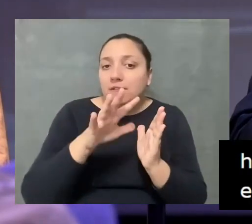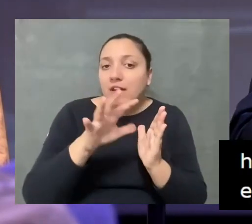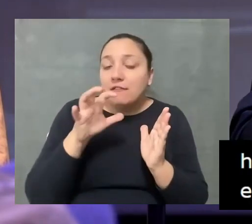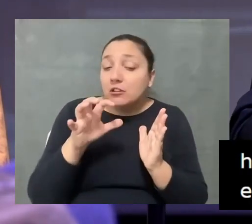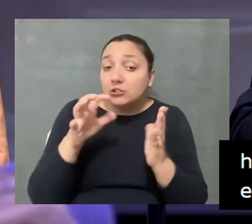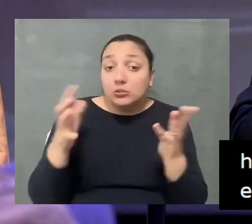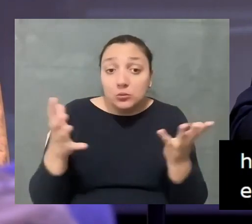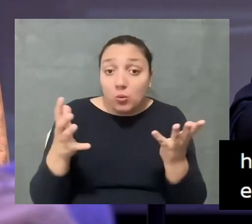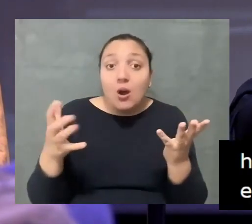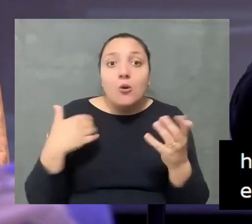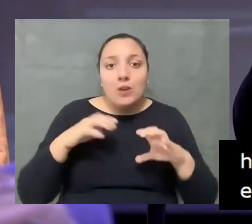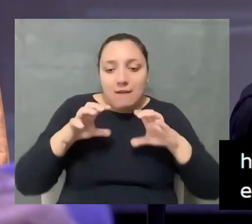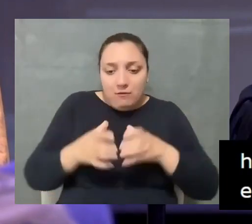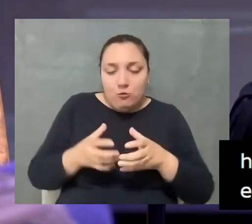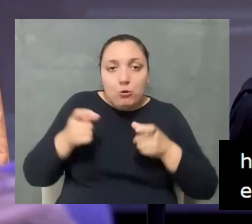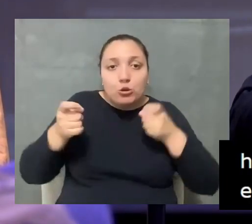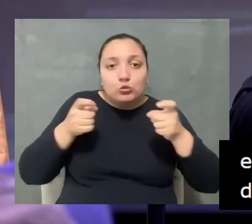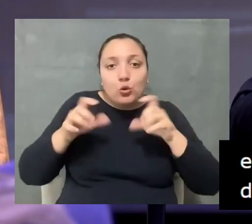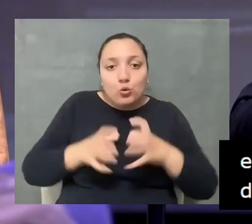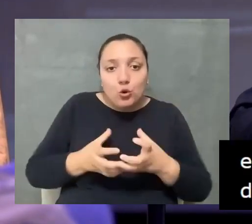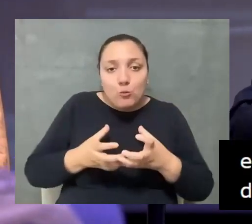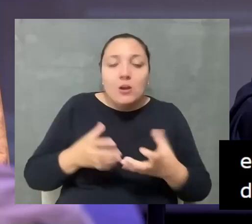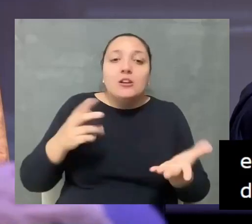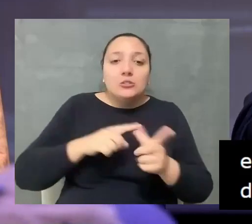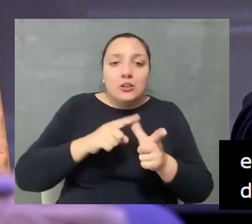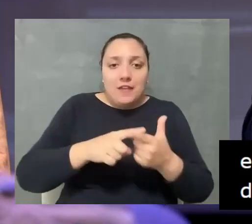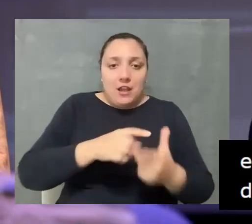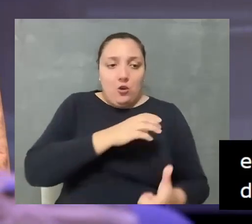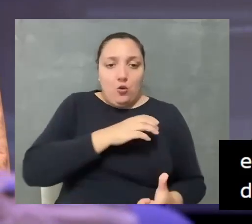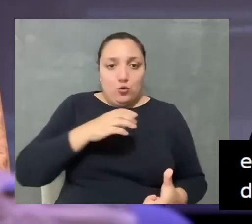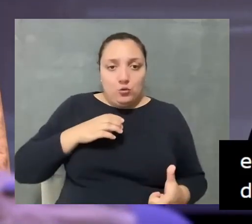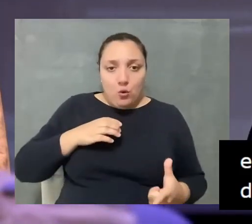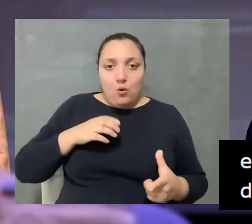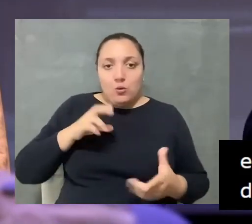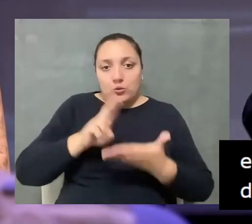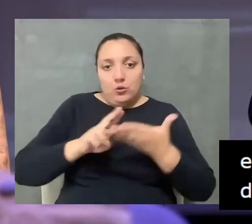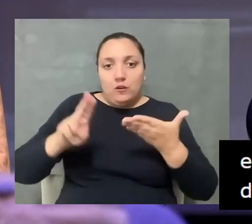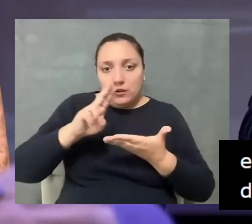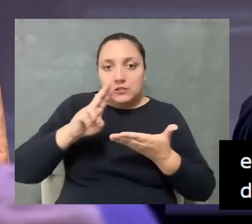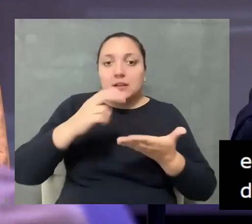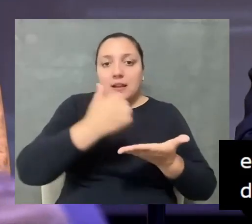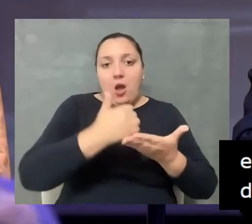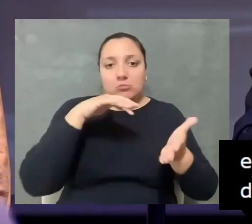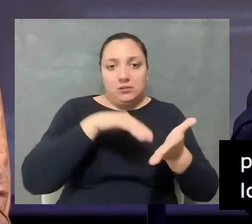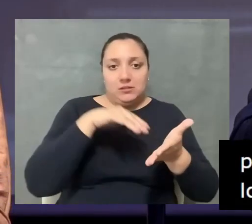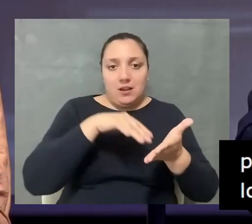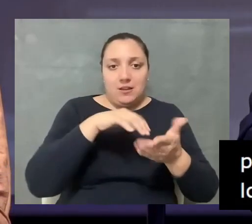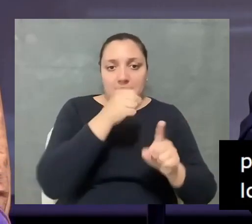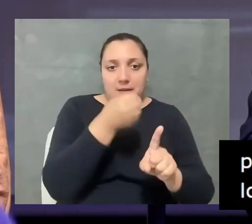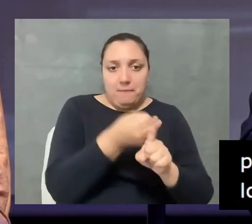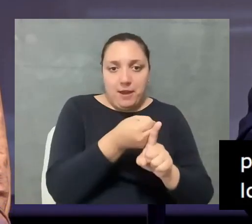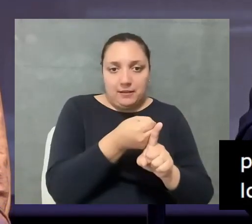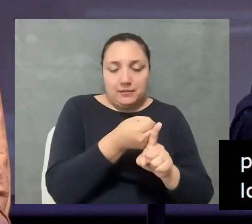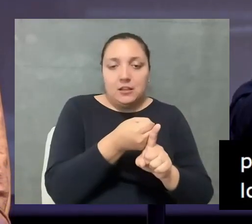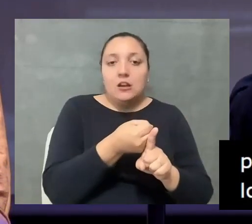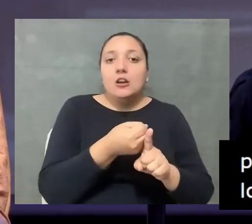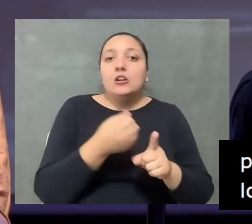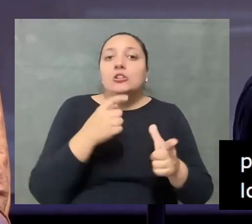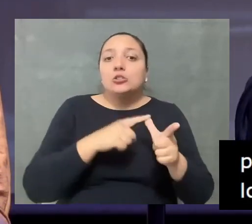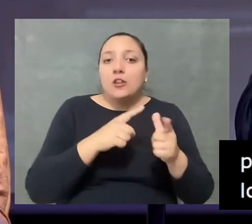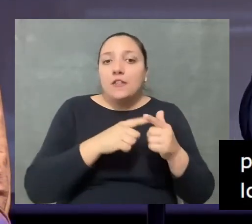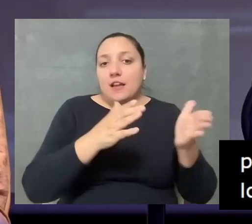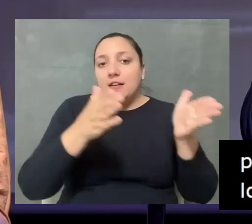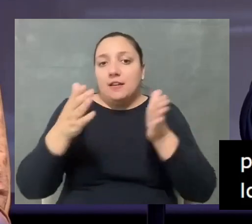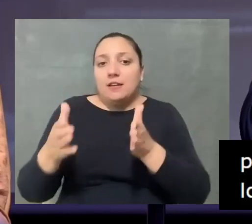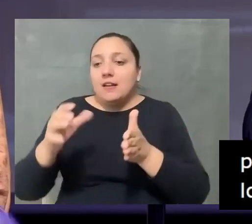control group. So we brought in Cornell University and we studied the impact of what we were doing. And that kind of brings me to what this stage three is, which is